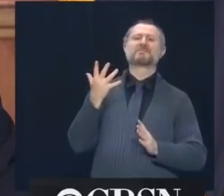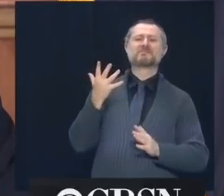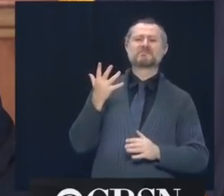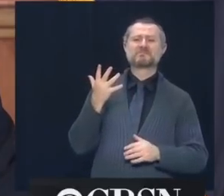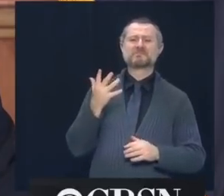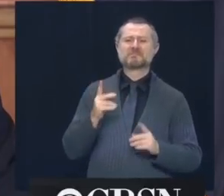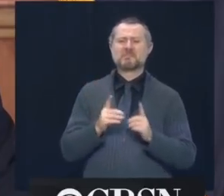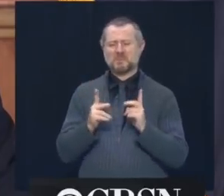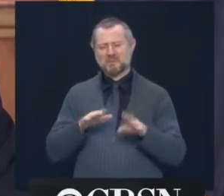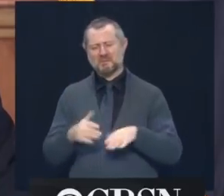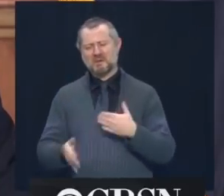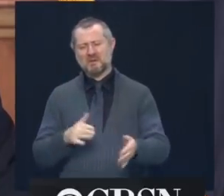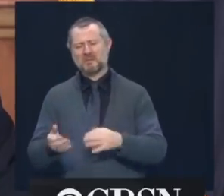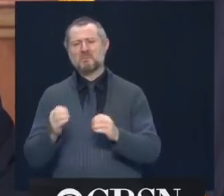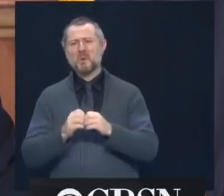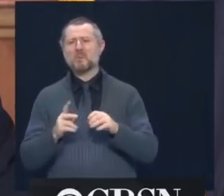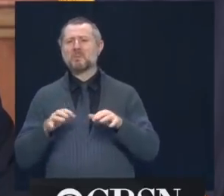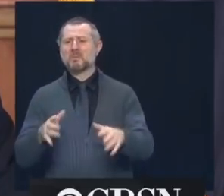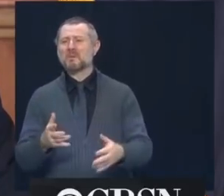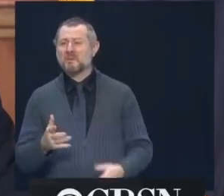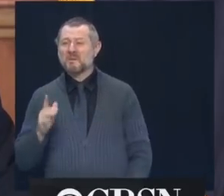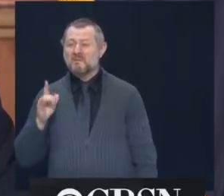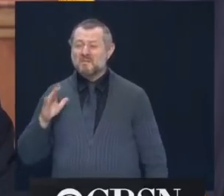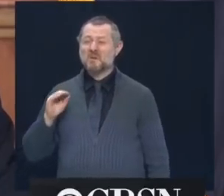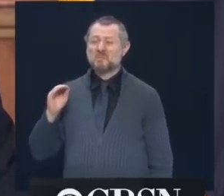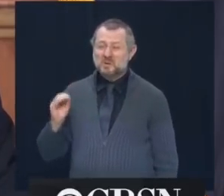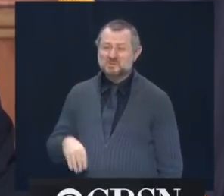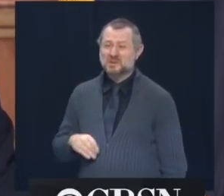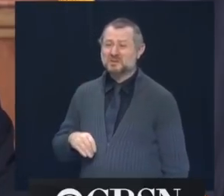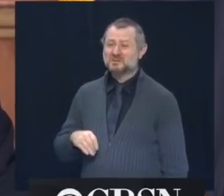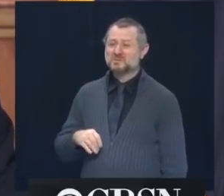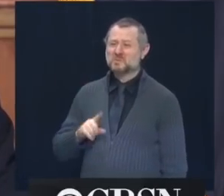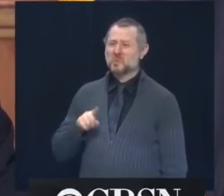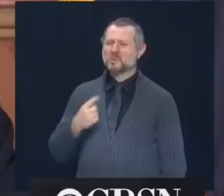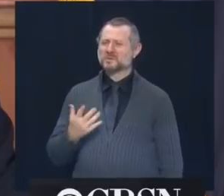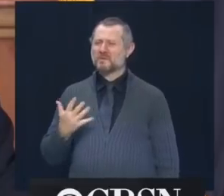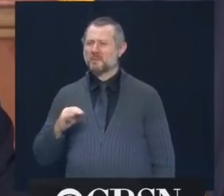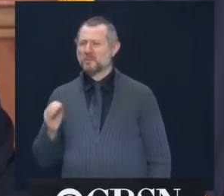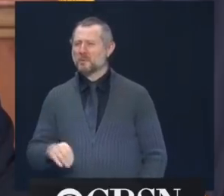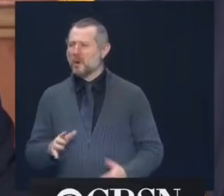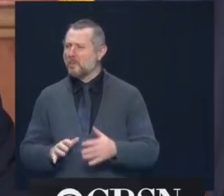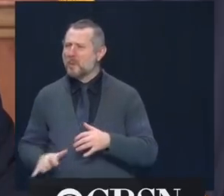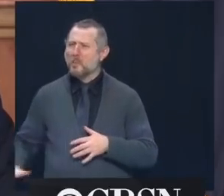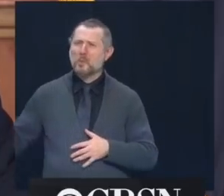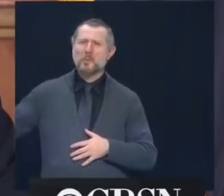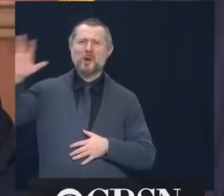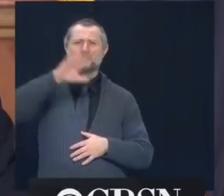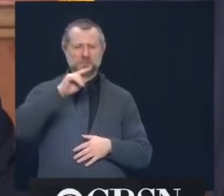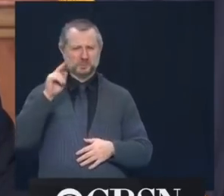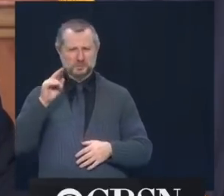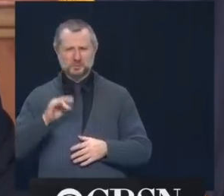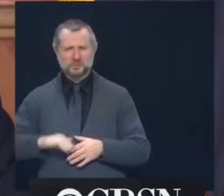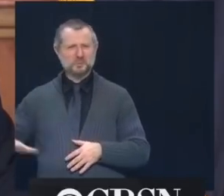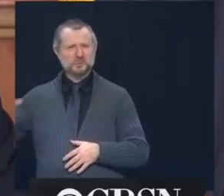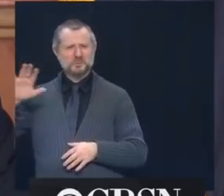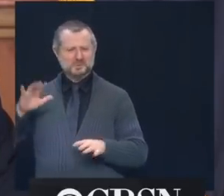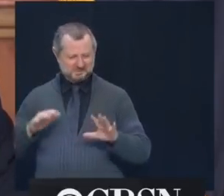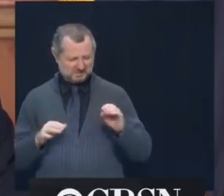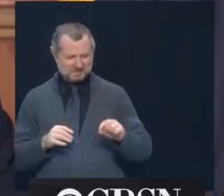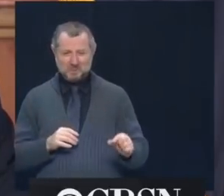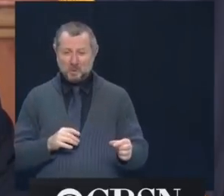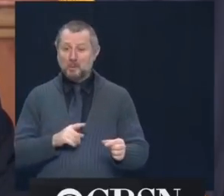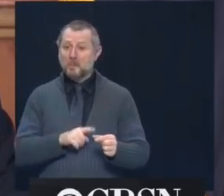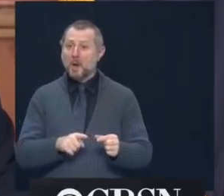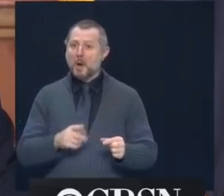deaths? 25%, 5% of the population. How do you explain that? Over the Bronx, Brooklyn,